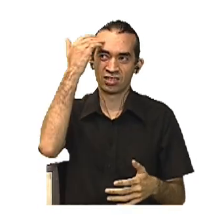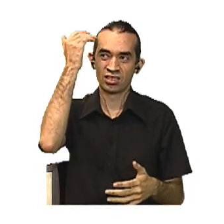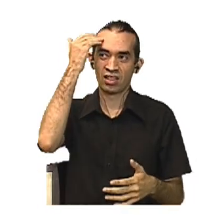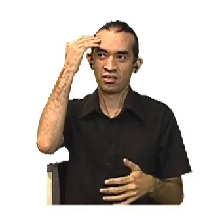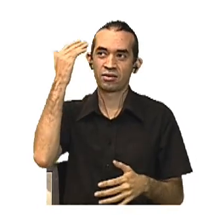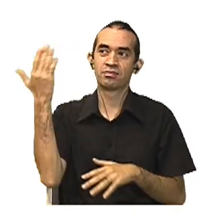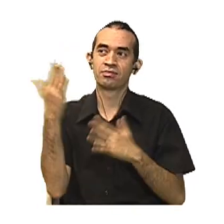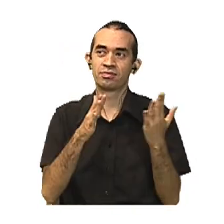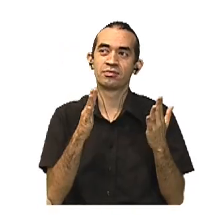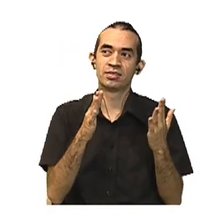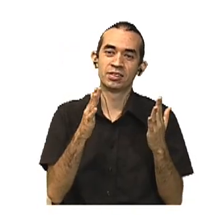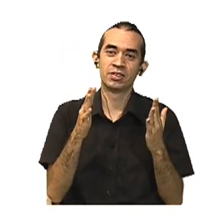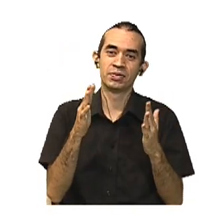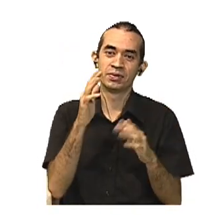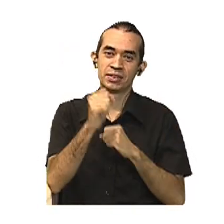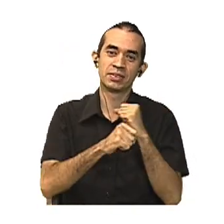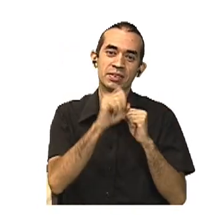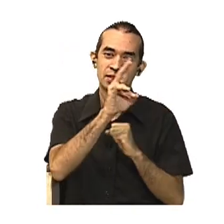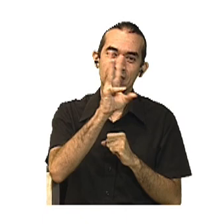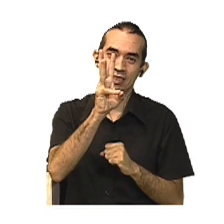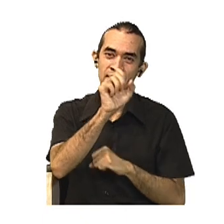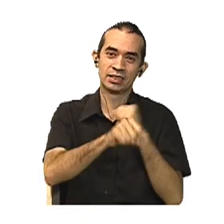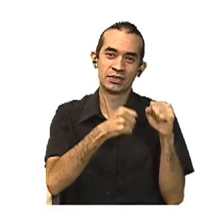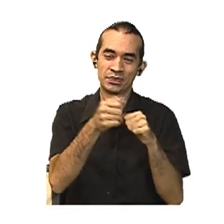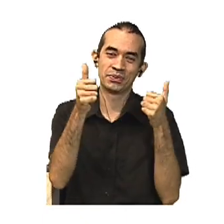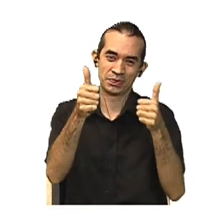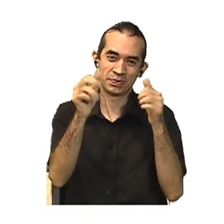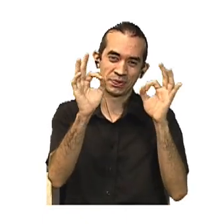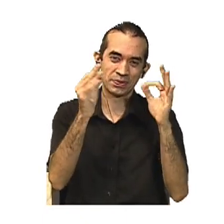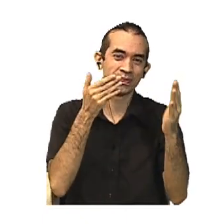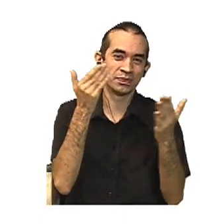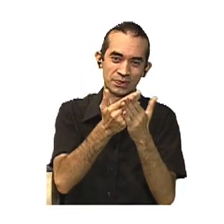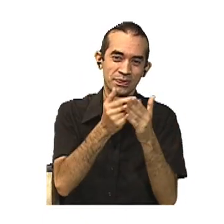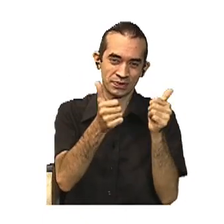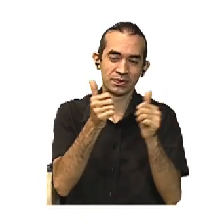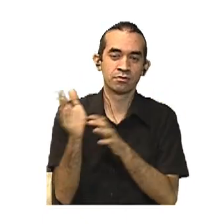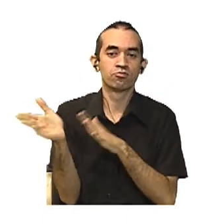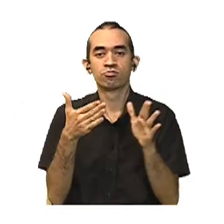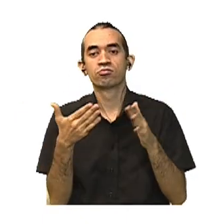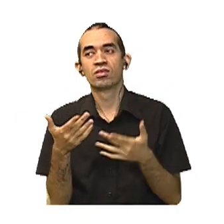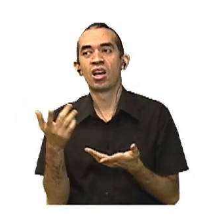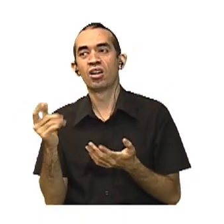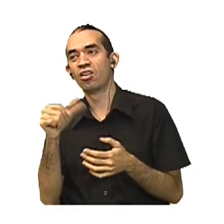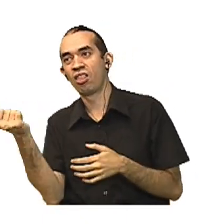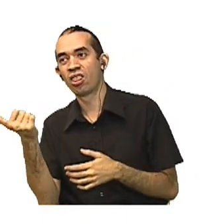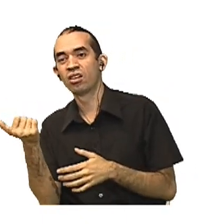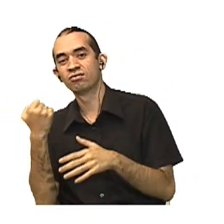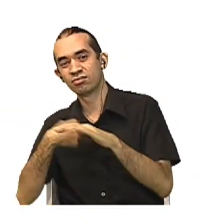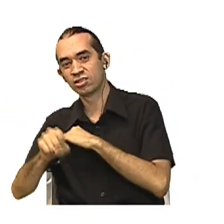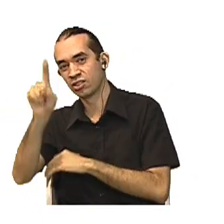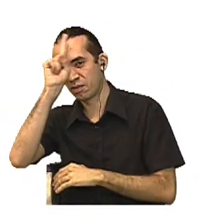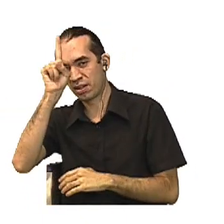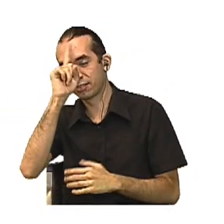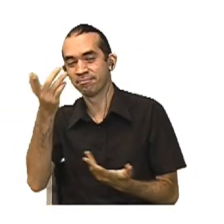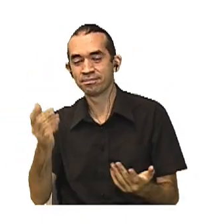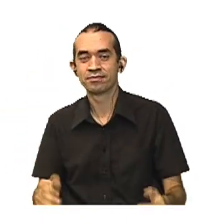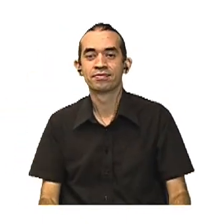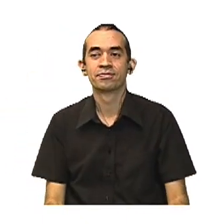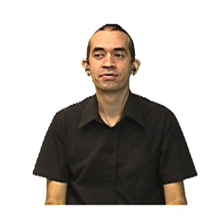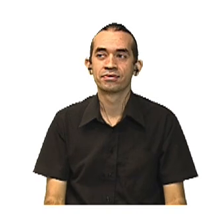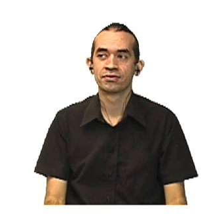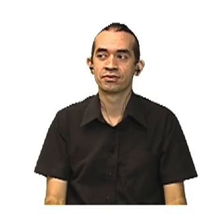of 76. Very good. And the order, he was born in Germany.